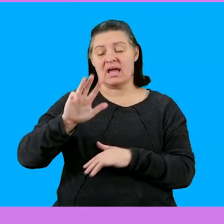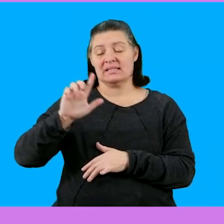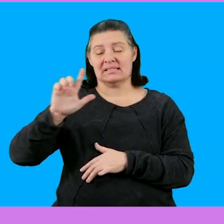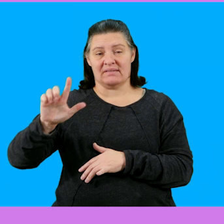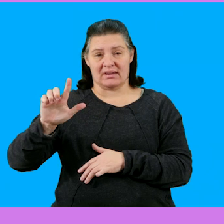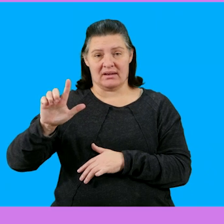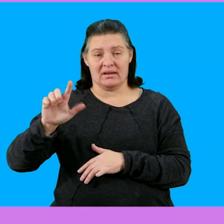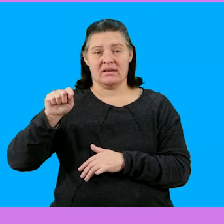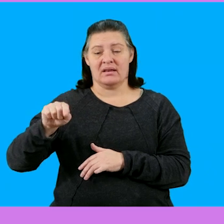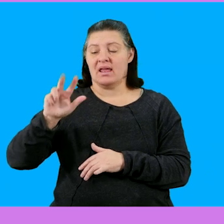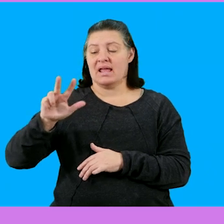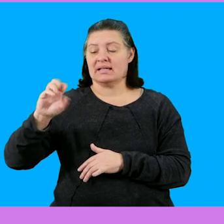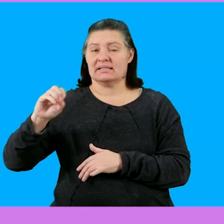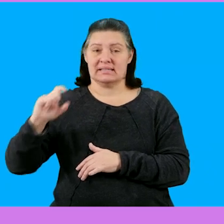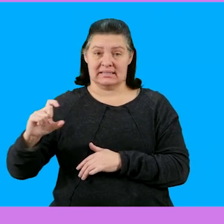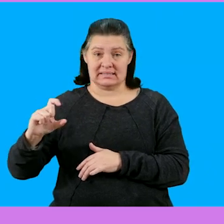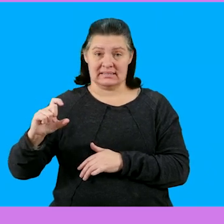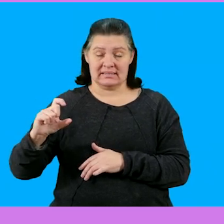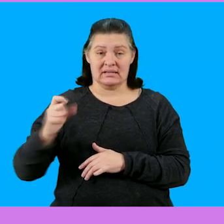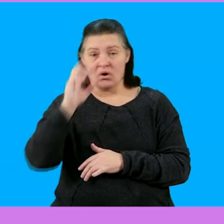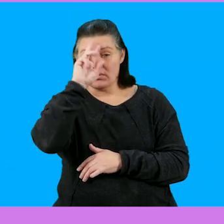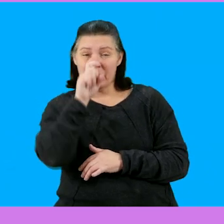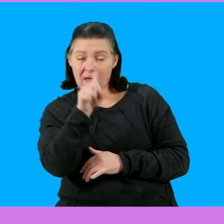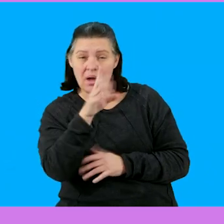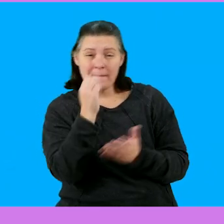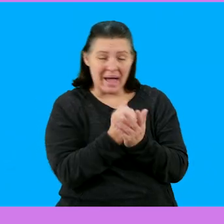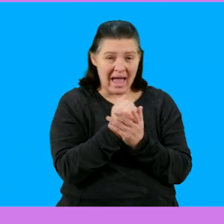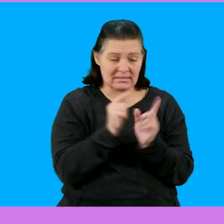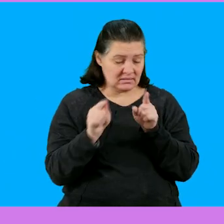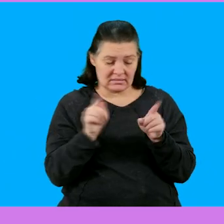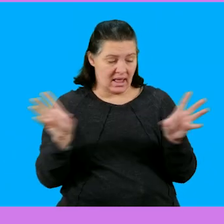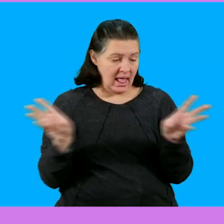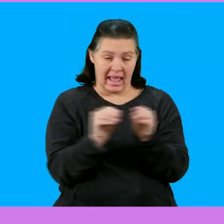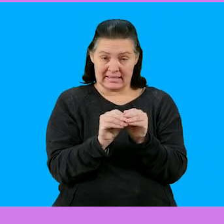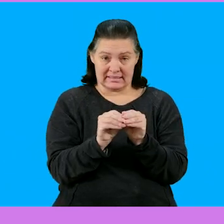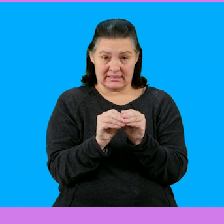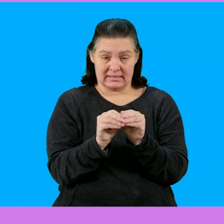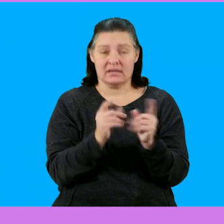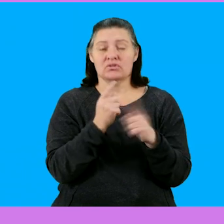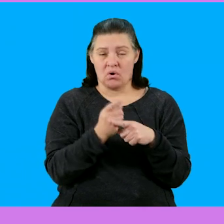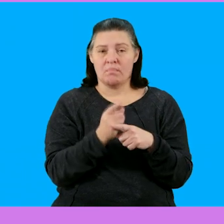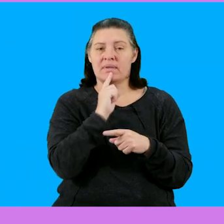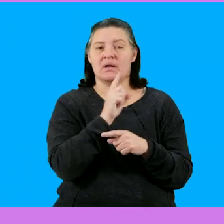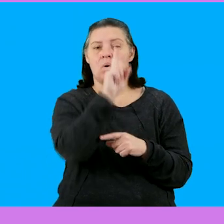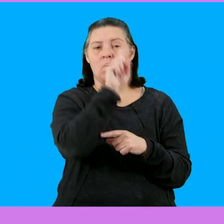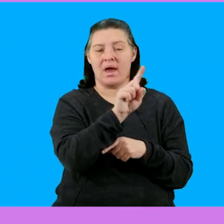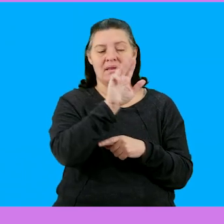11,797 rand and 80 cents. Right, so remember, now I need to add the two amounts together. So therefore it